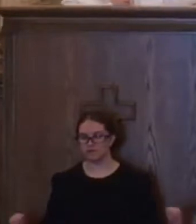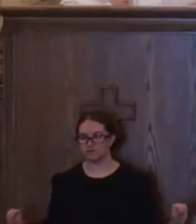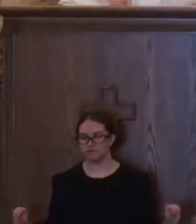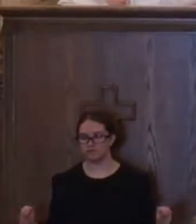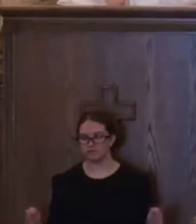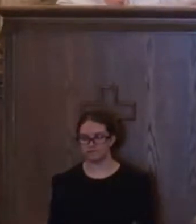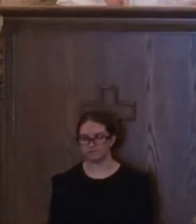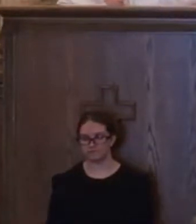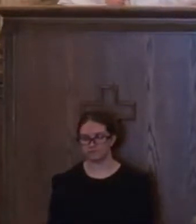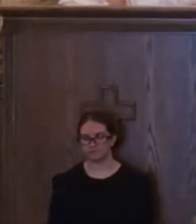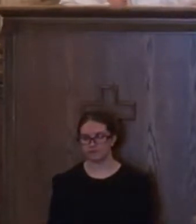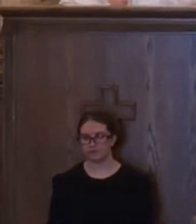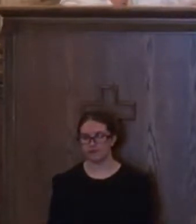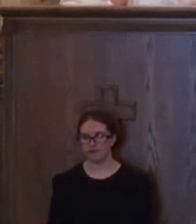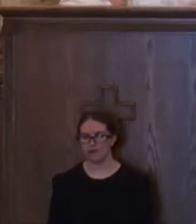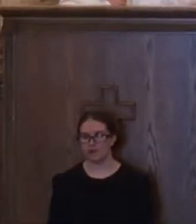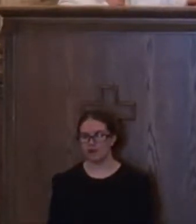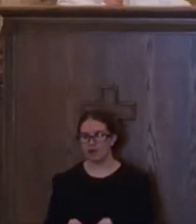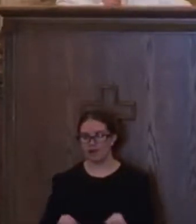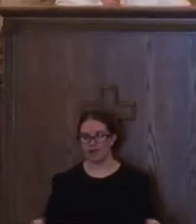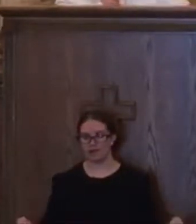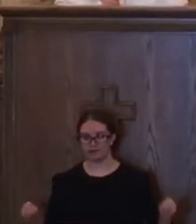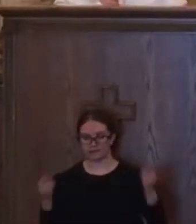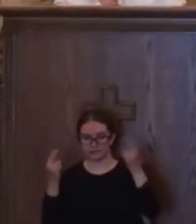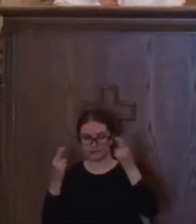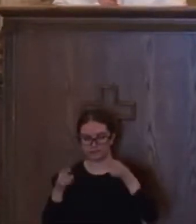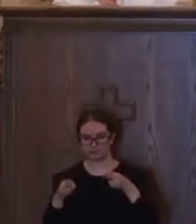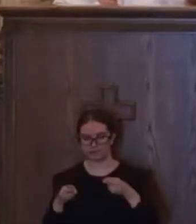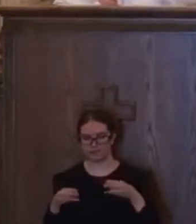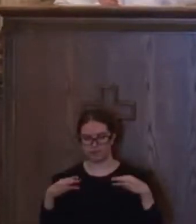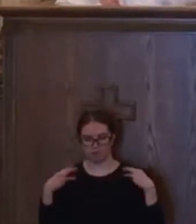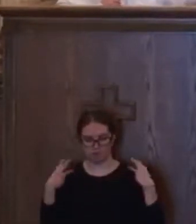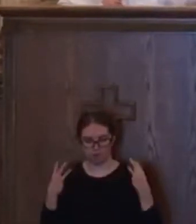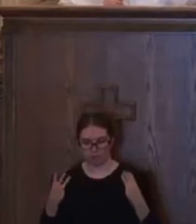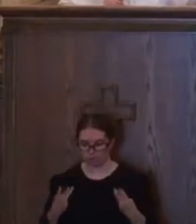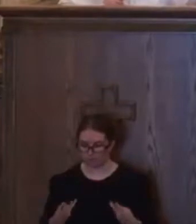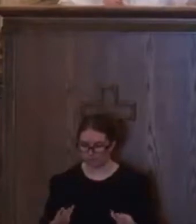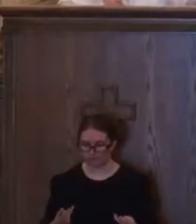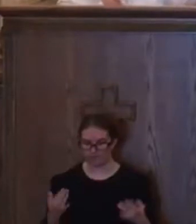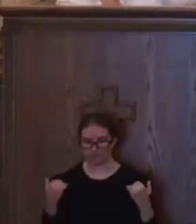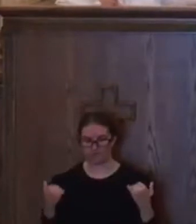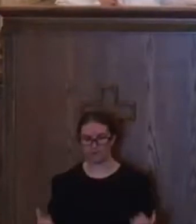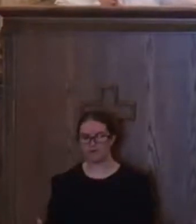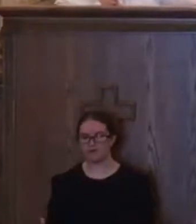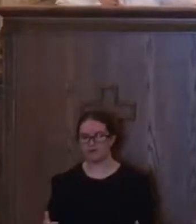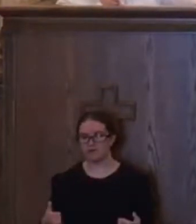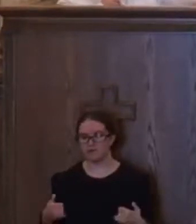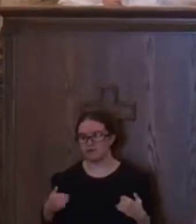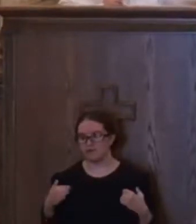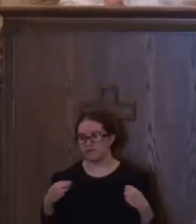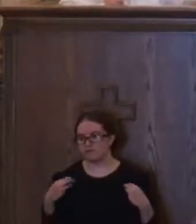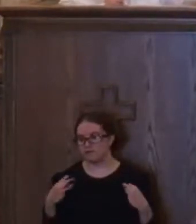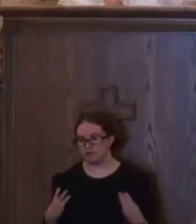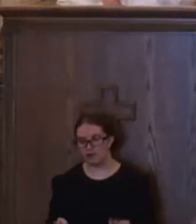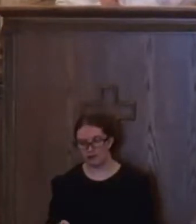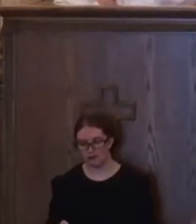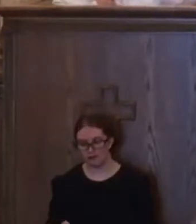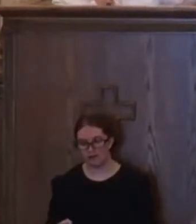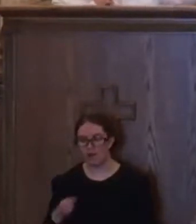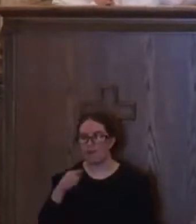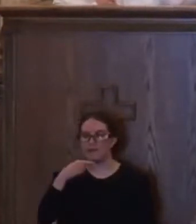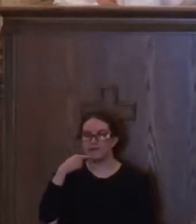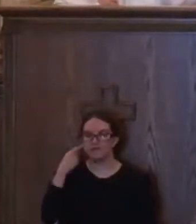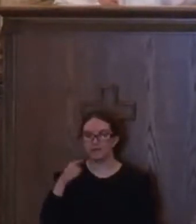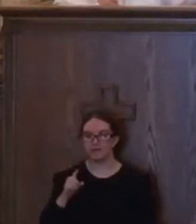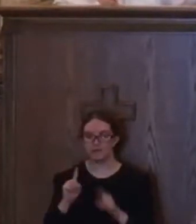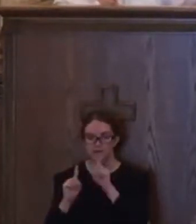happen. Right. Nothing's going to come from it. If you're worn down today, if you're tired, then I'm going to tell